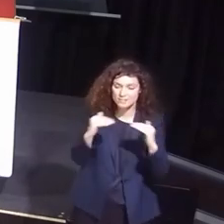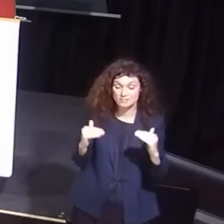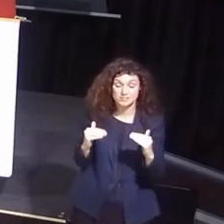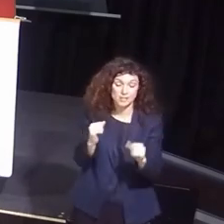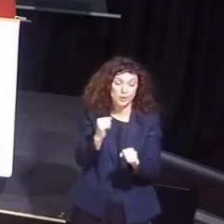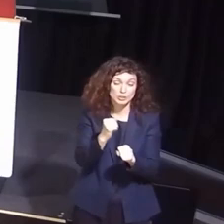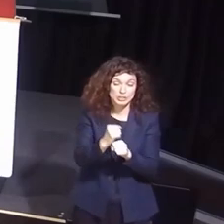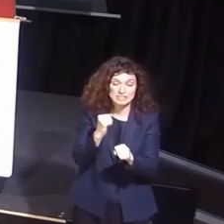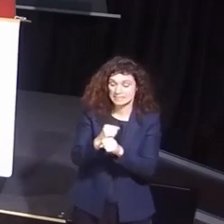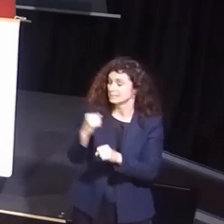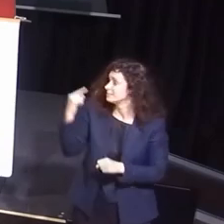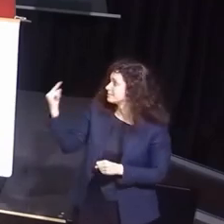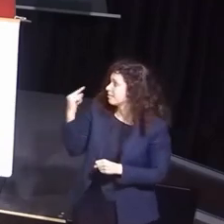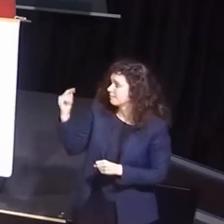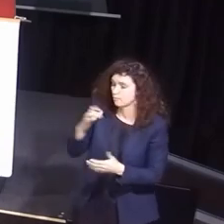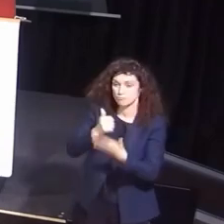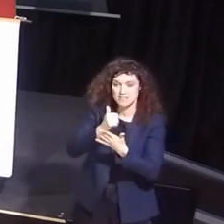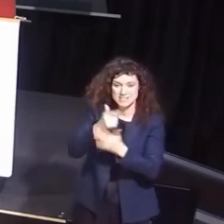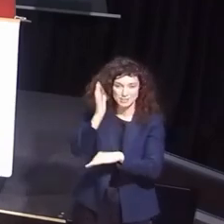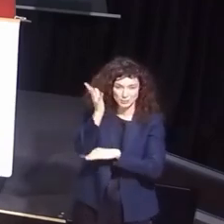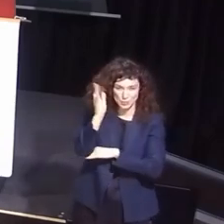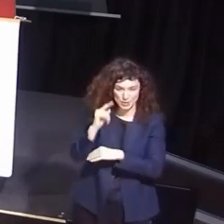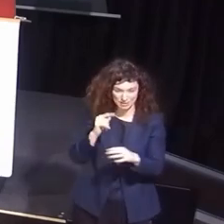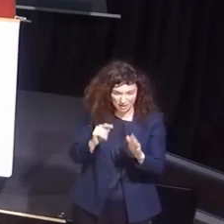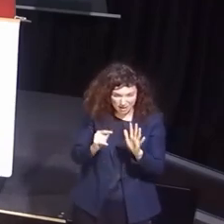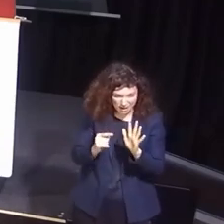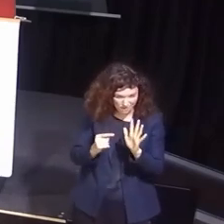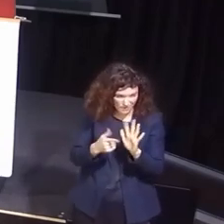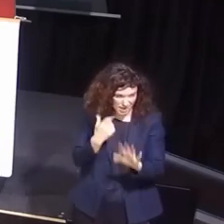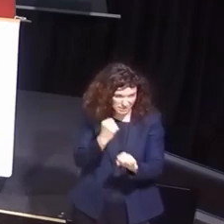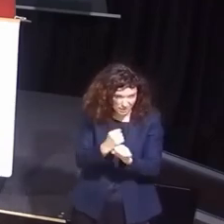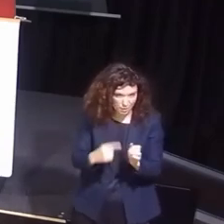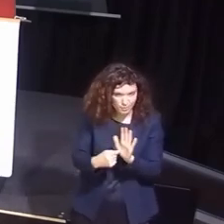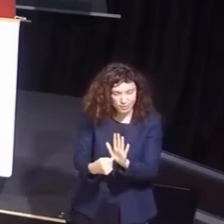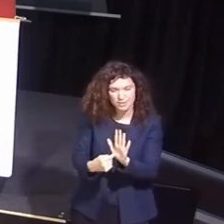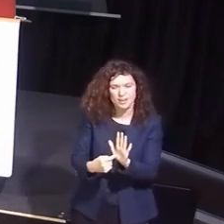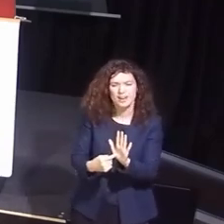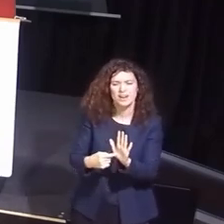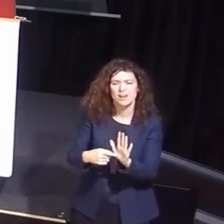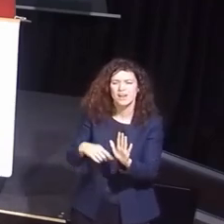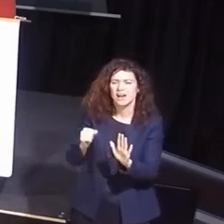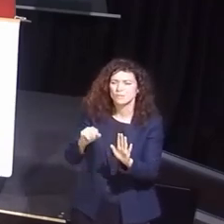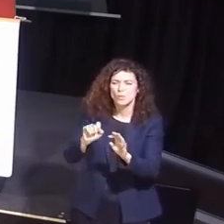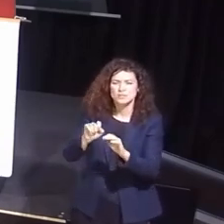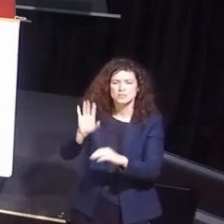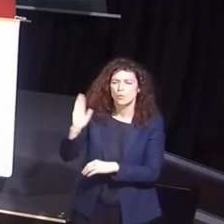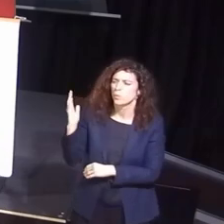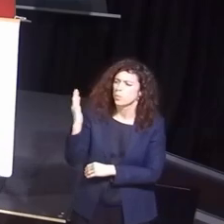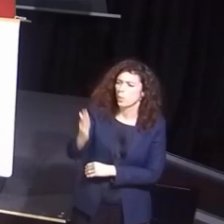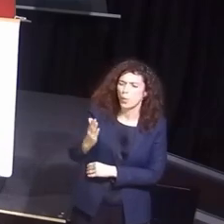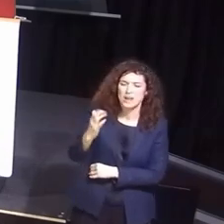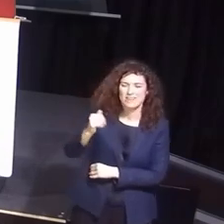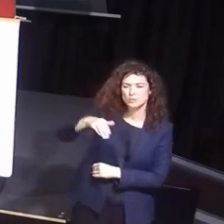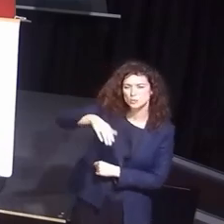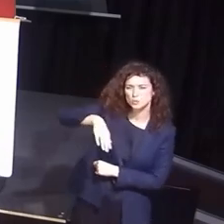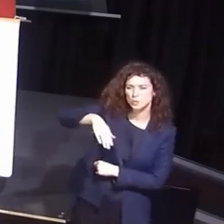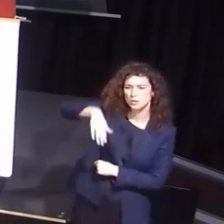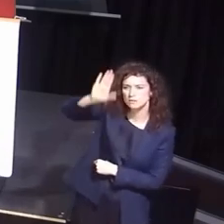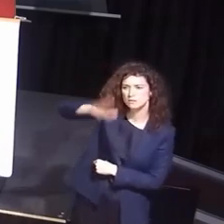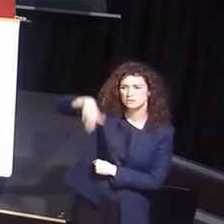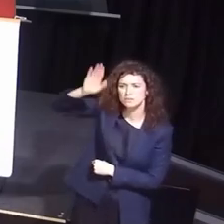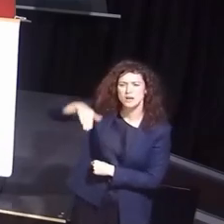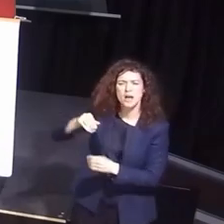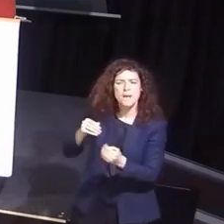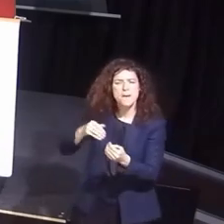in your talk. I couldn't remember the game. It's when they have a wipe on the wall of paint, and depending on the difficulty level, it becomes